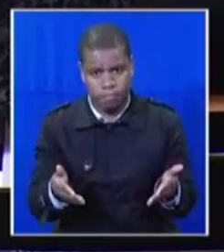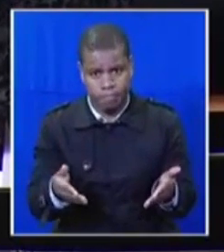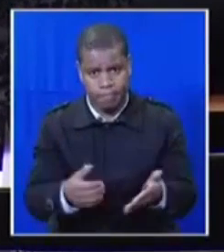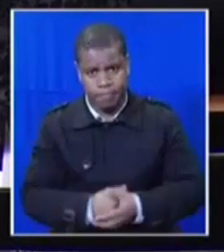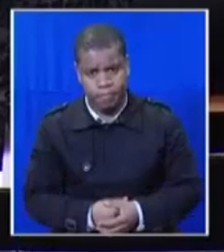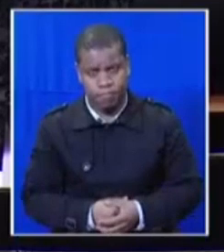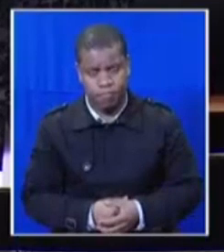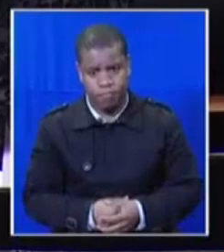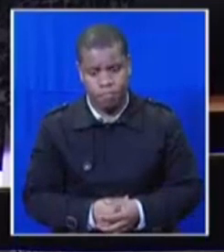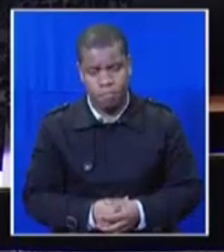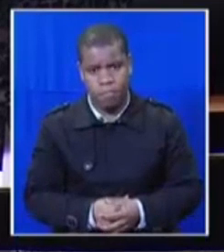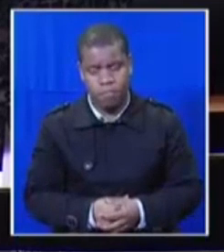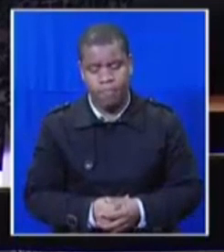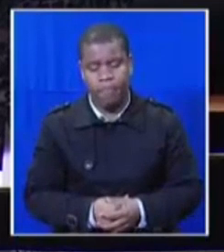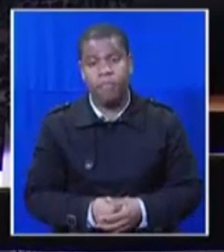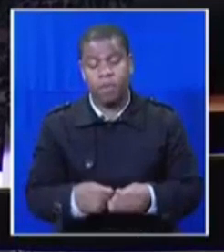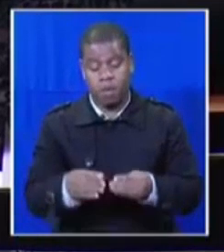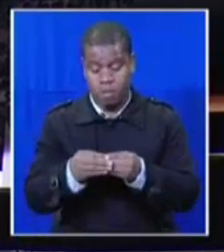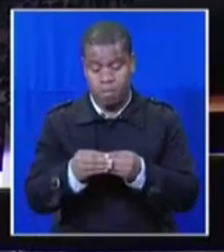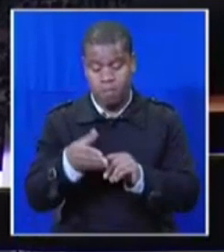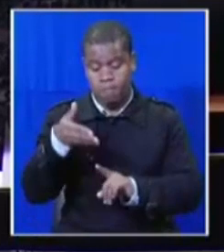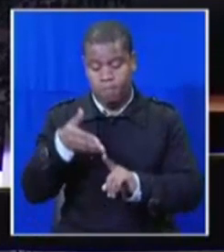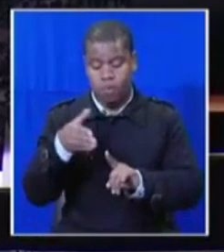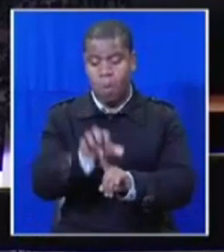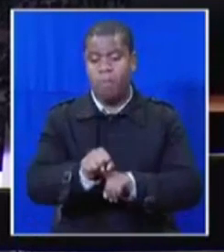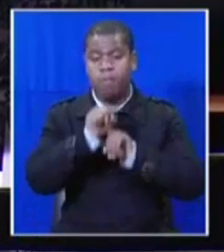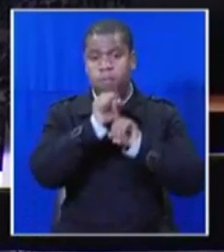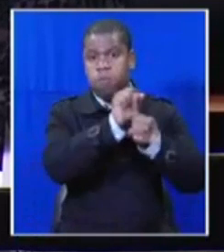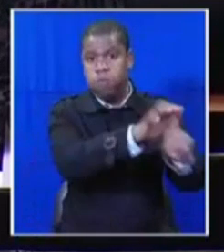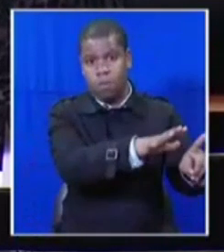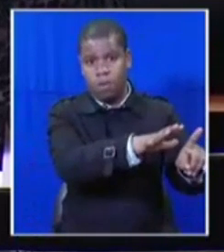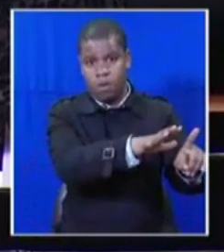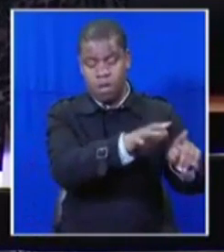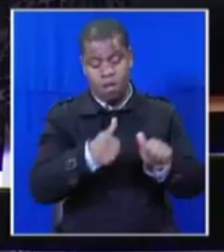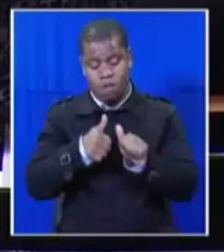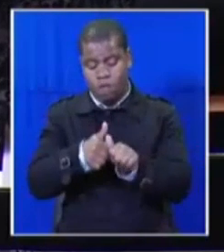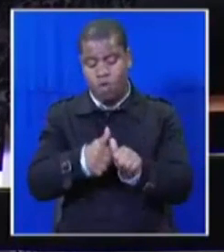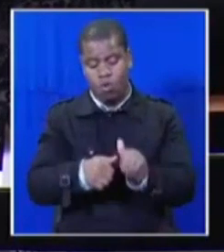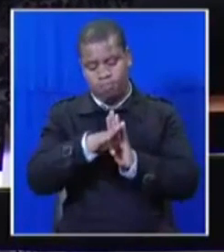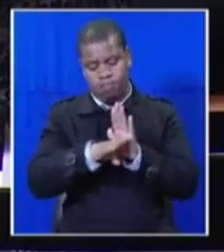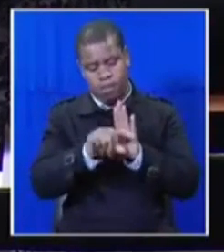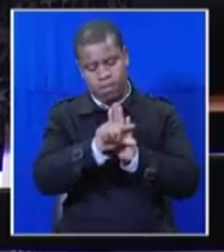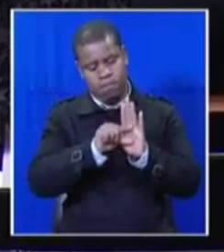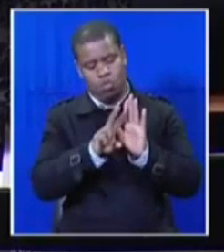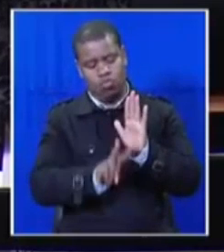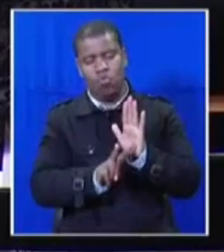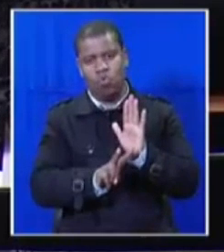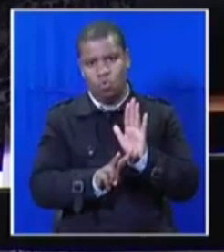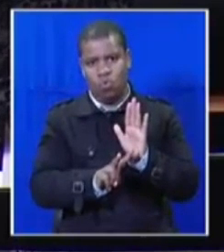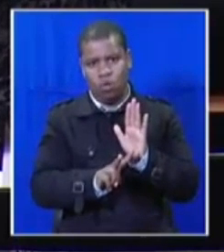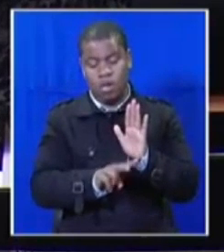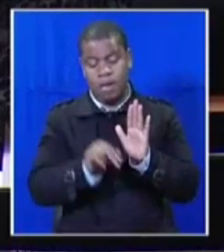a member who is removed from the House, from the chamber in terms of sub-rule 2 is thereby